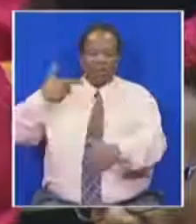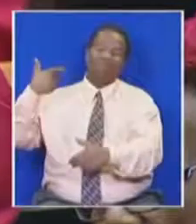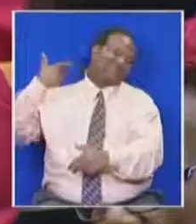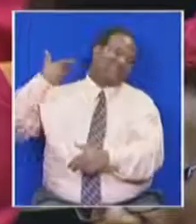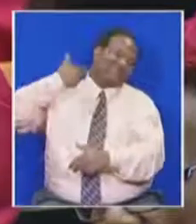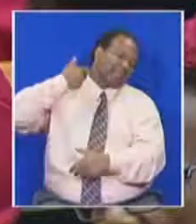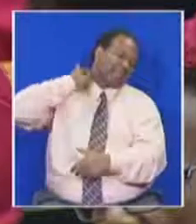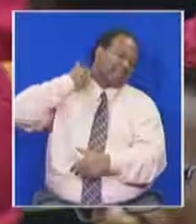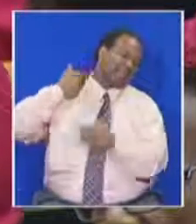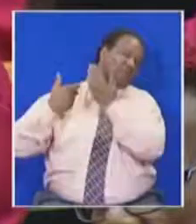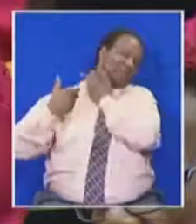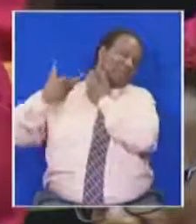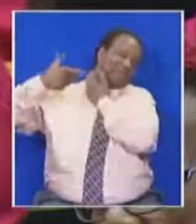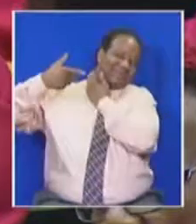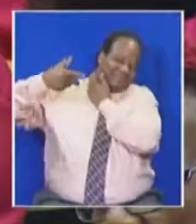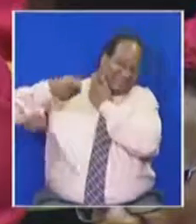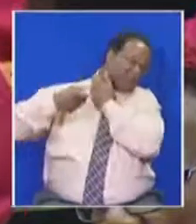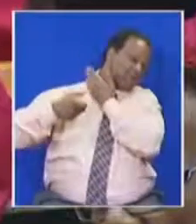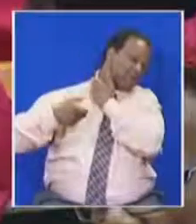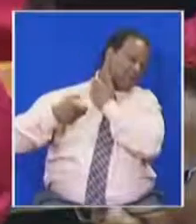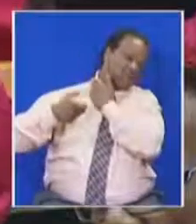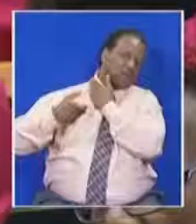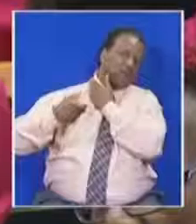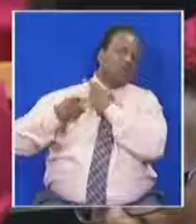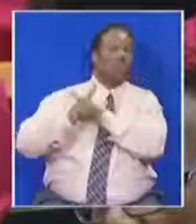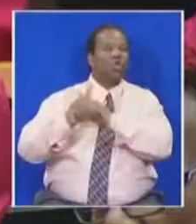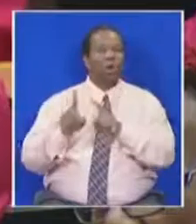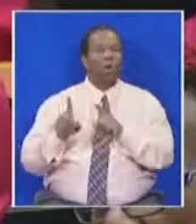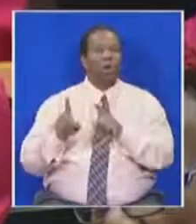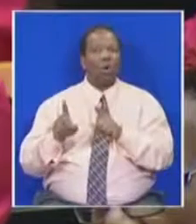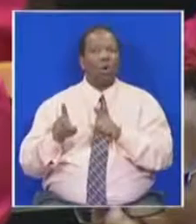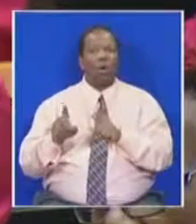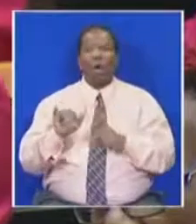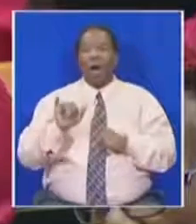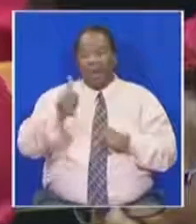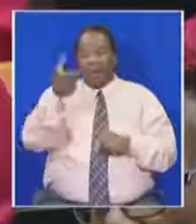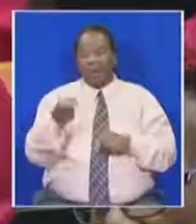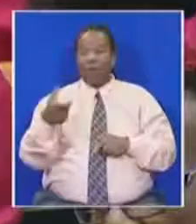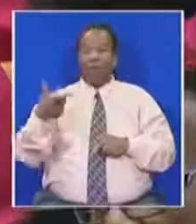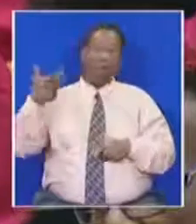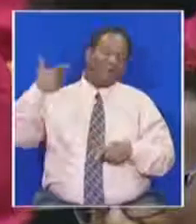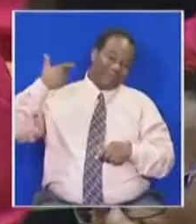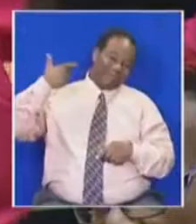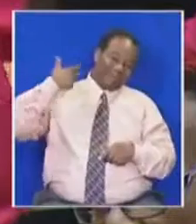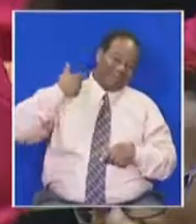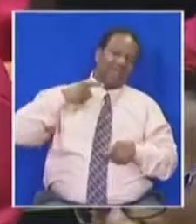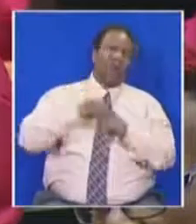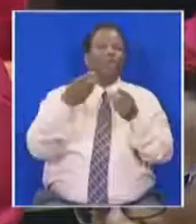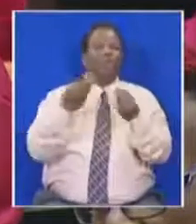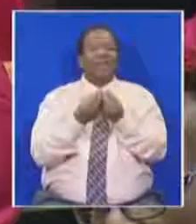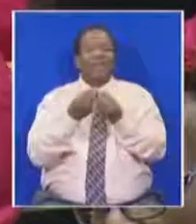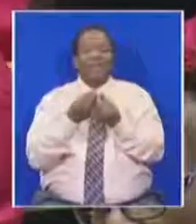is a possibility of pushing people out here, people are going to be injected with biological weapons